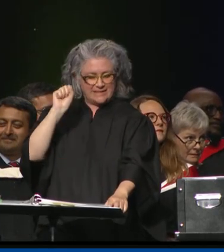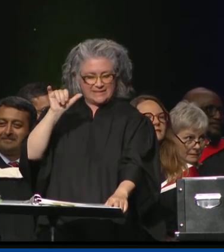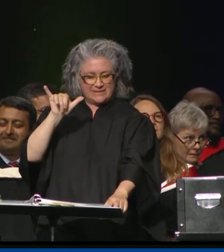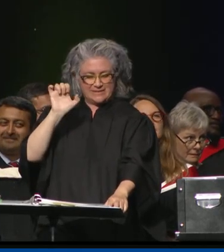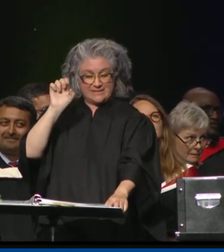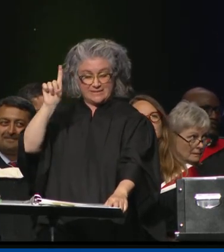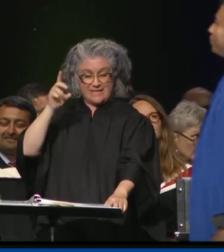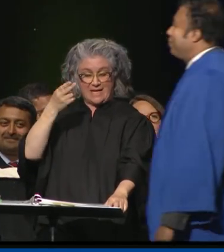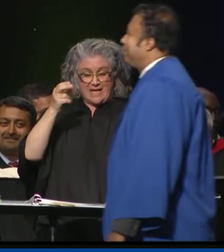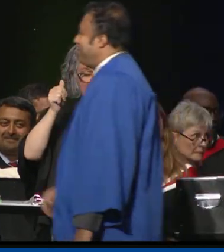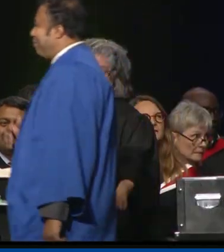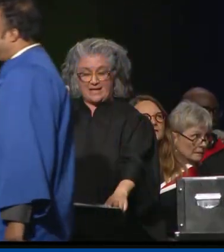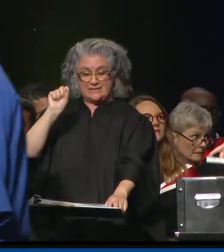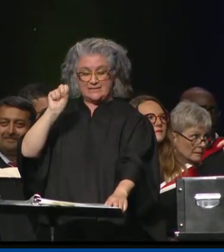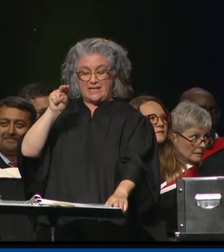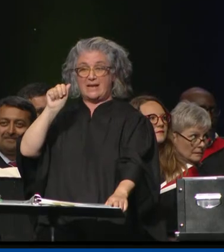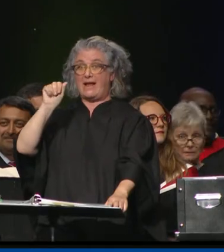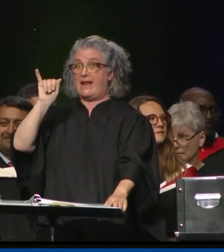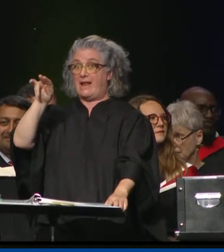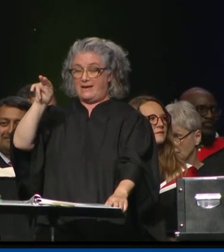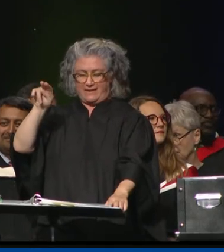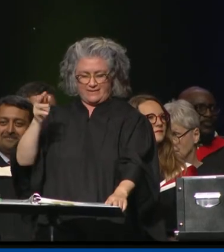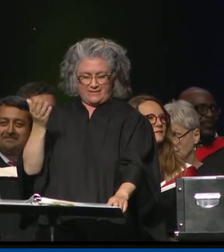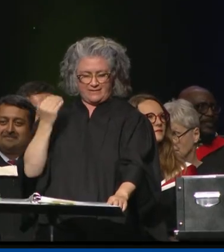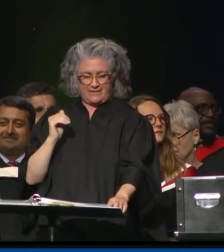Syed Hasnain.